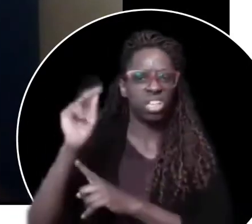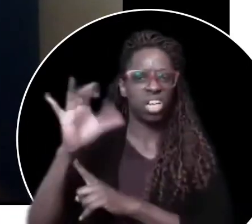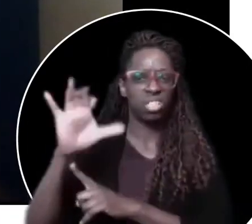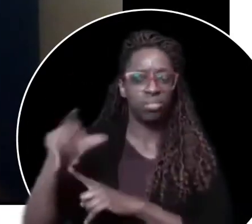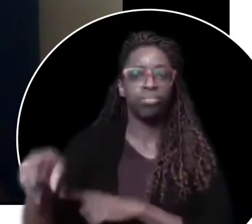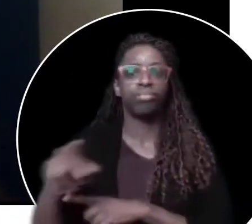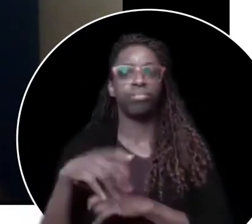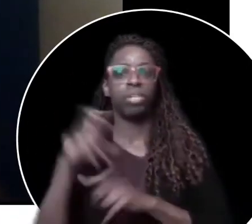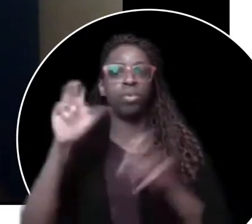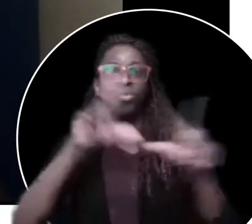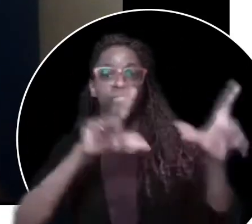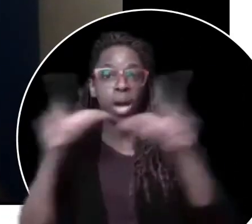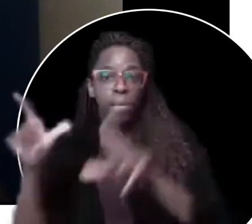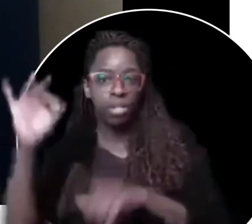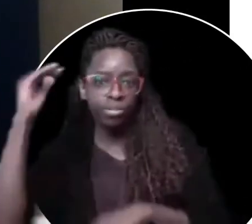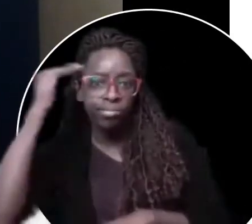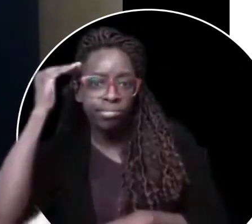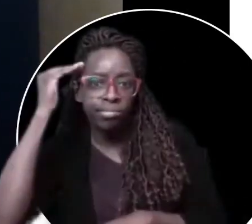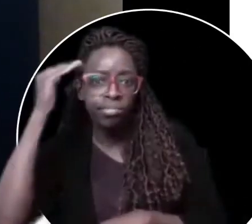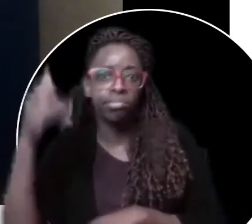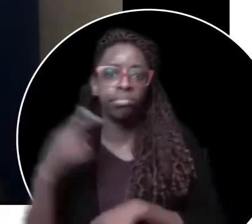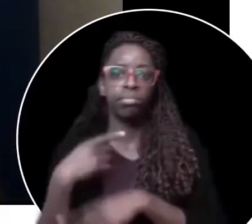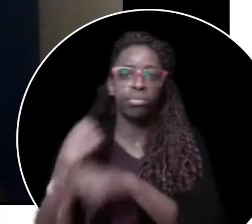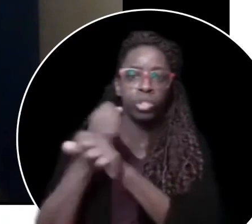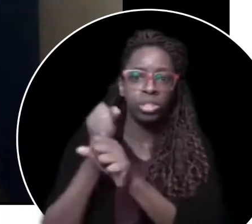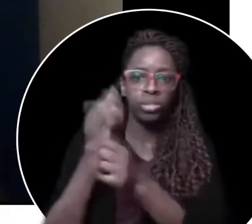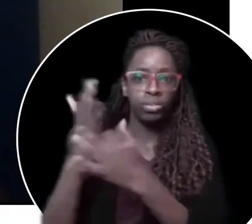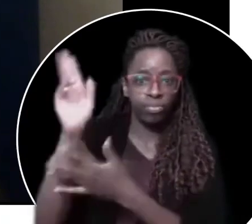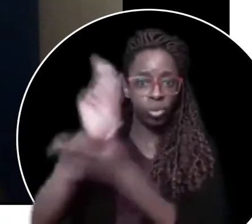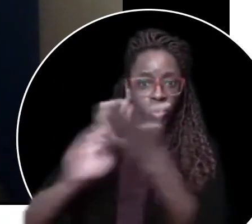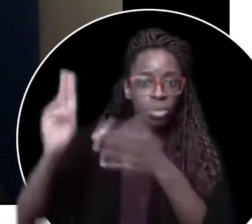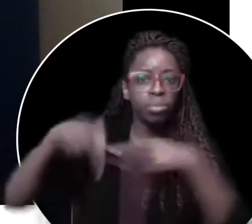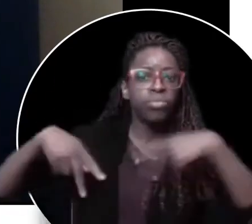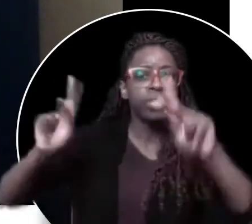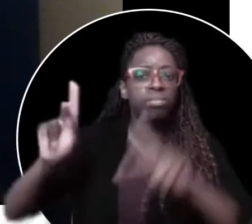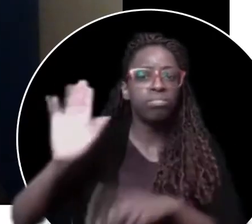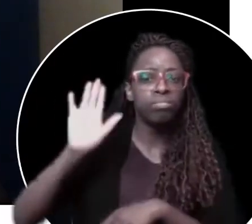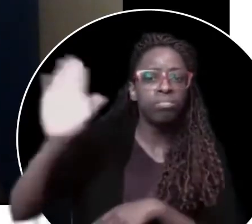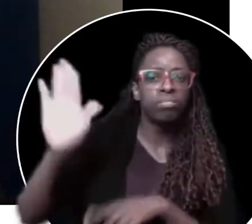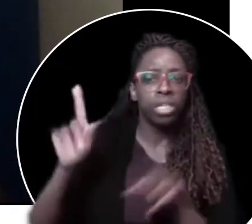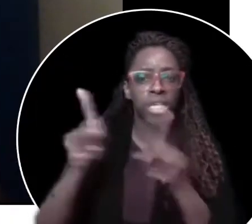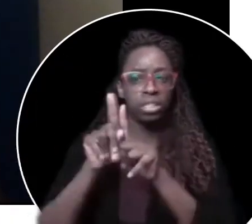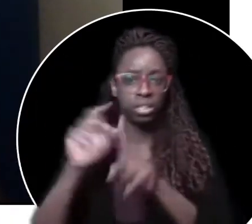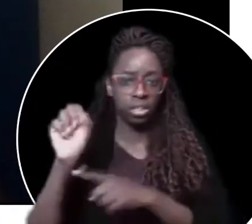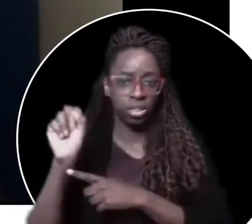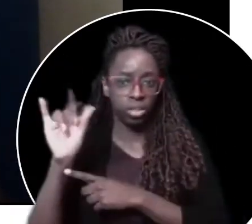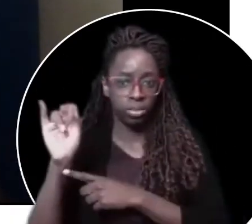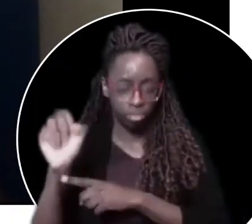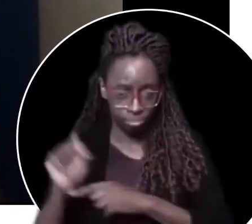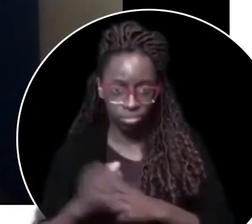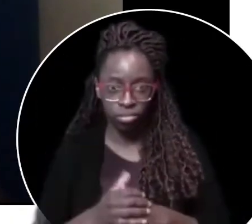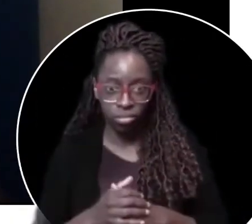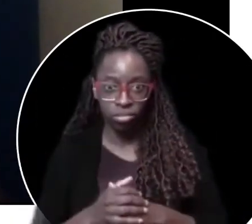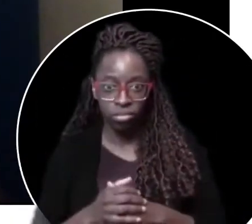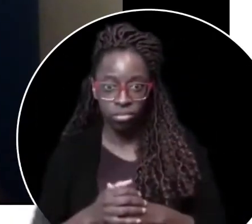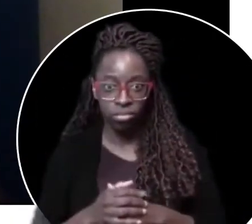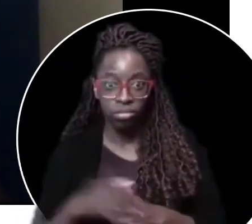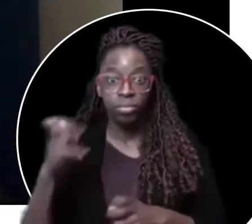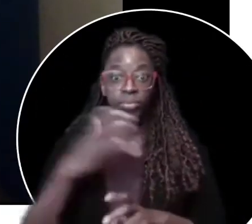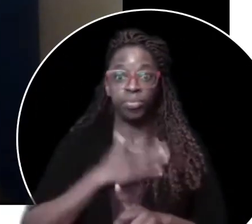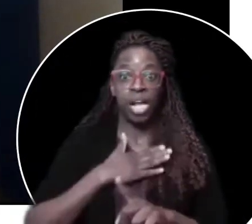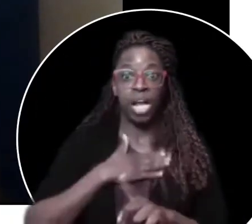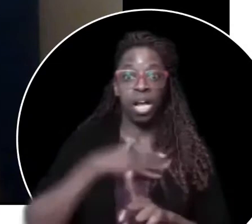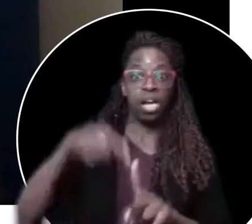build possibilities of what Jonathan Lear calls radical hoping through tangible and practical acts of solidarity